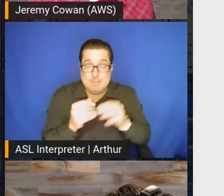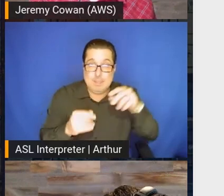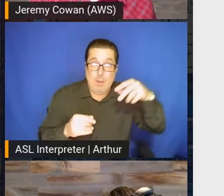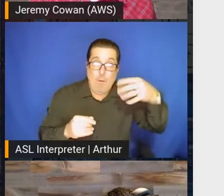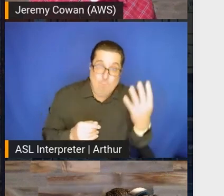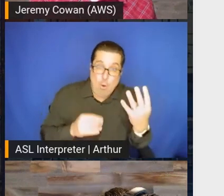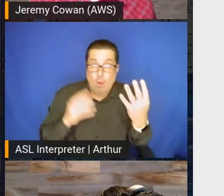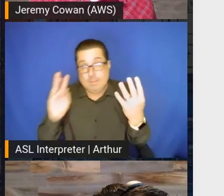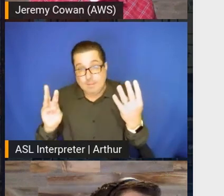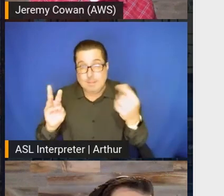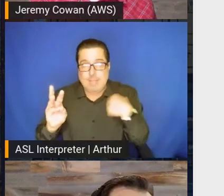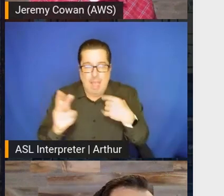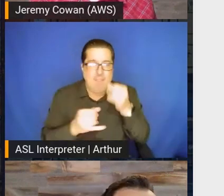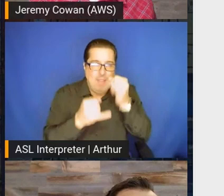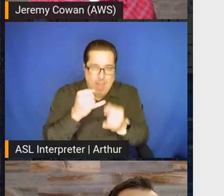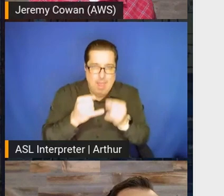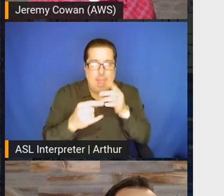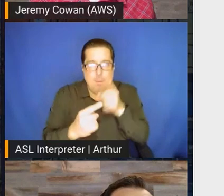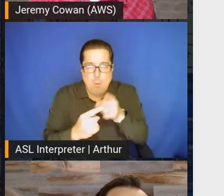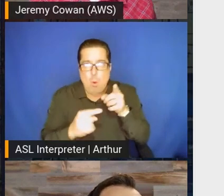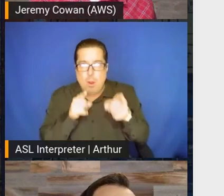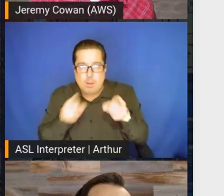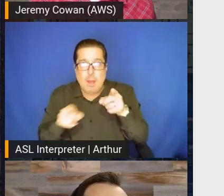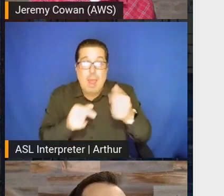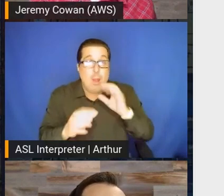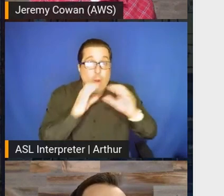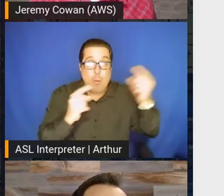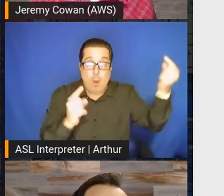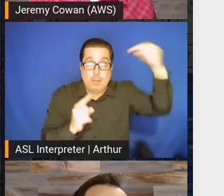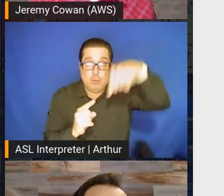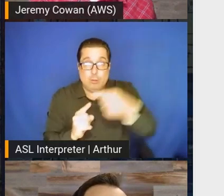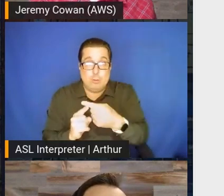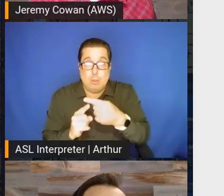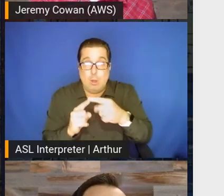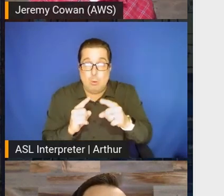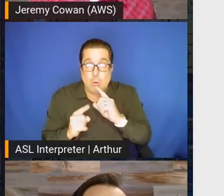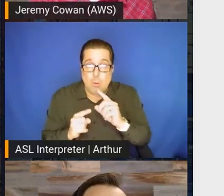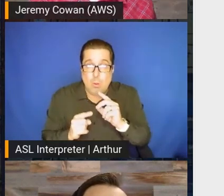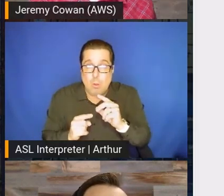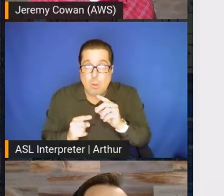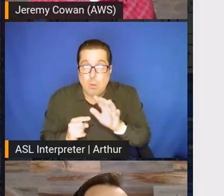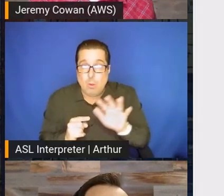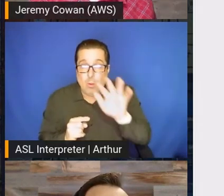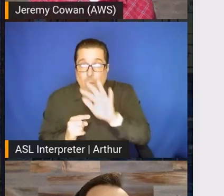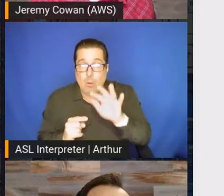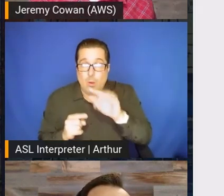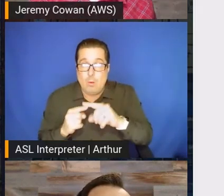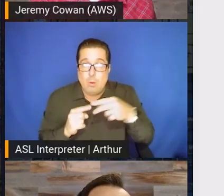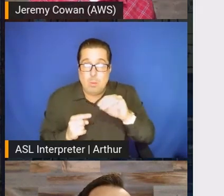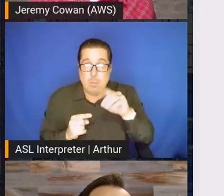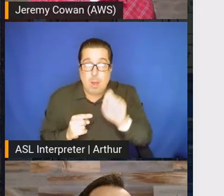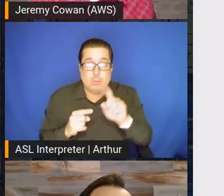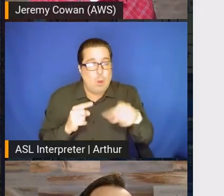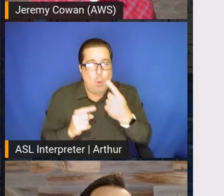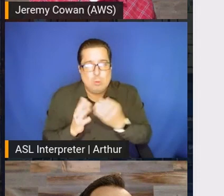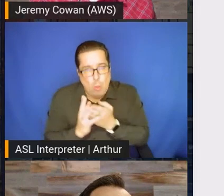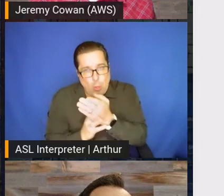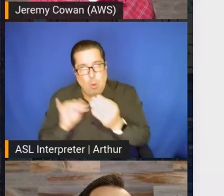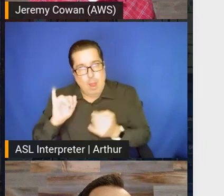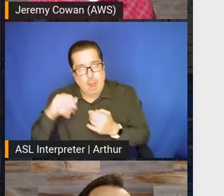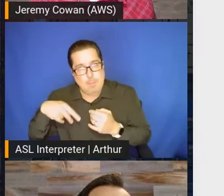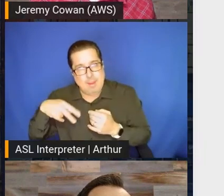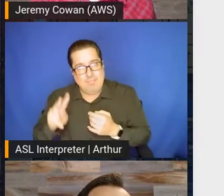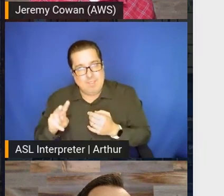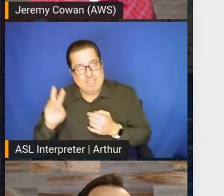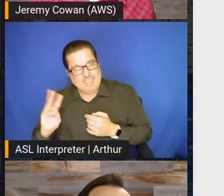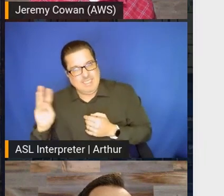endpoint. Any communications from API server to the nodes and to the pods is always through the IPv6 link.